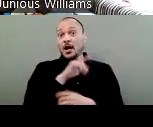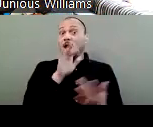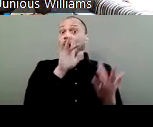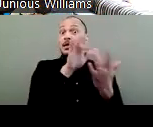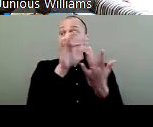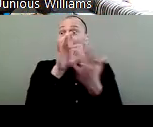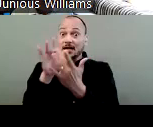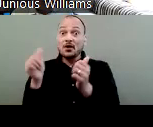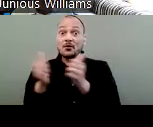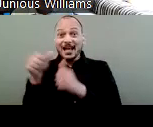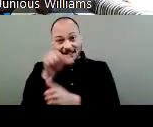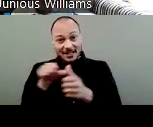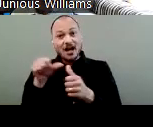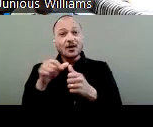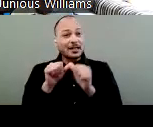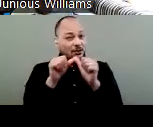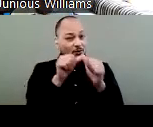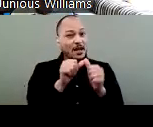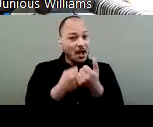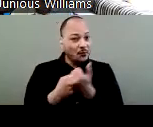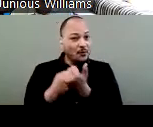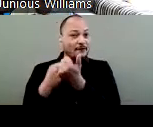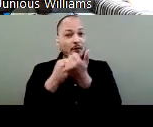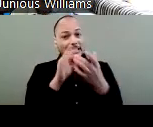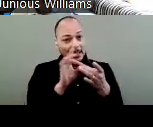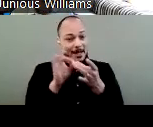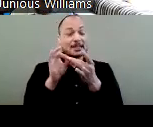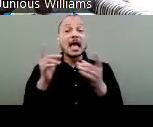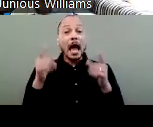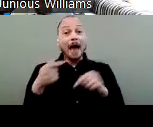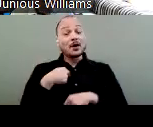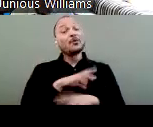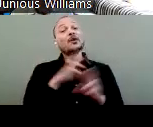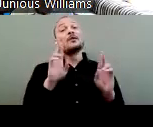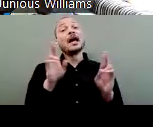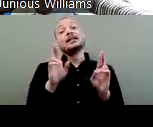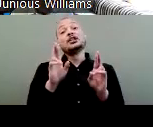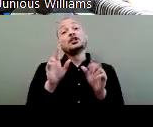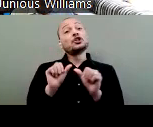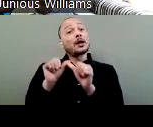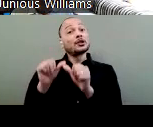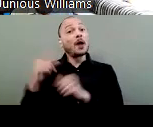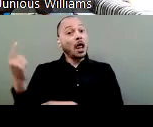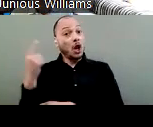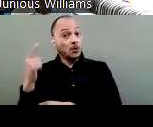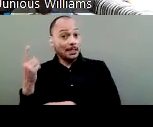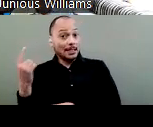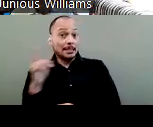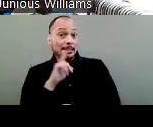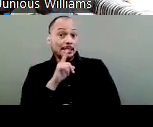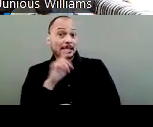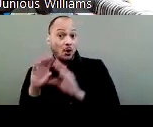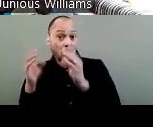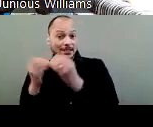each other continually and reinforcing the messages, when we get ready to move alone as a single organization, yes, it's